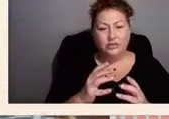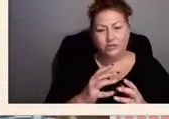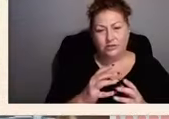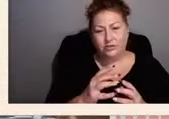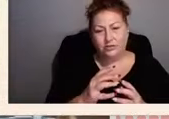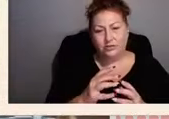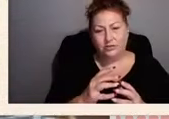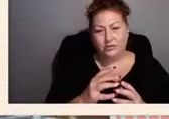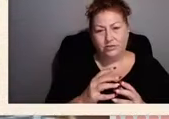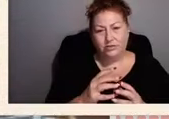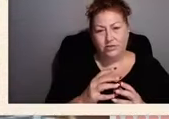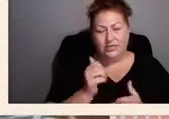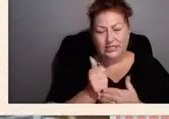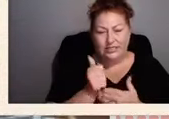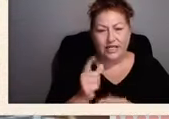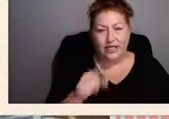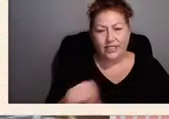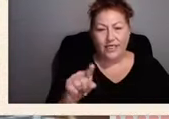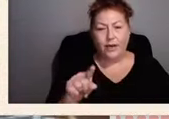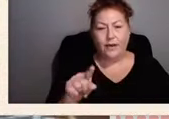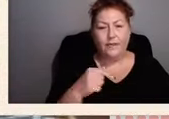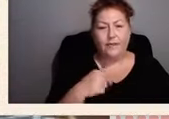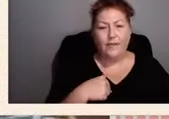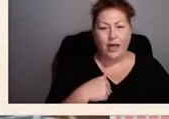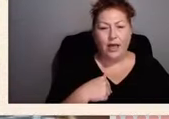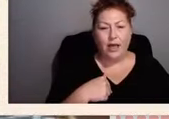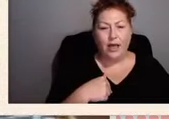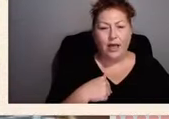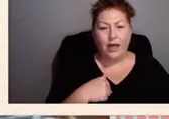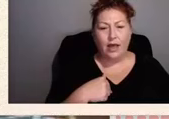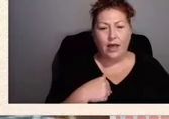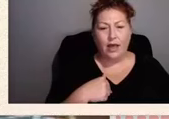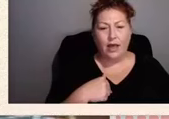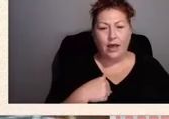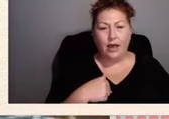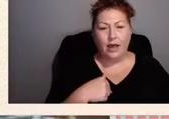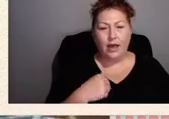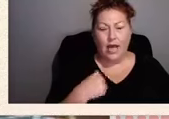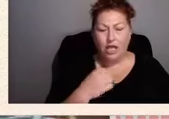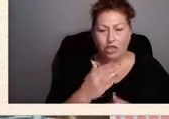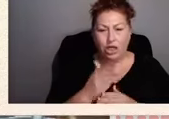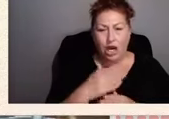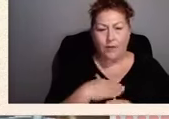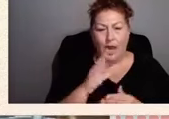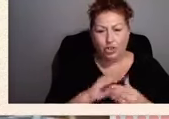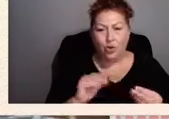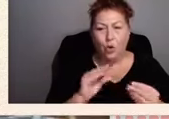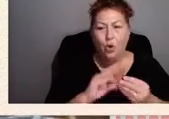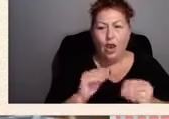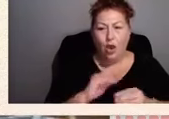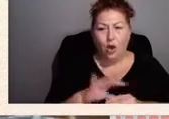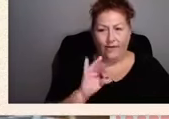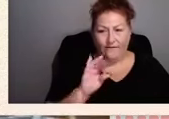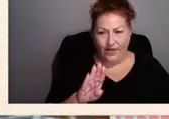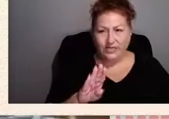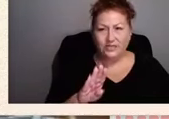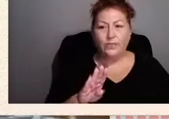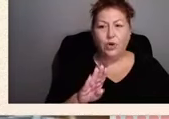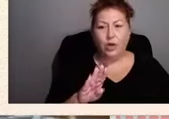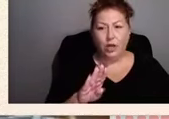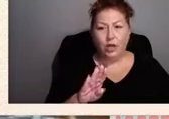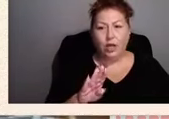2016. I advocated by sharing my story on Facebook. It went around